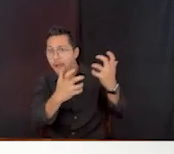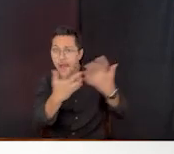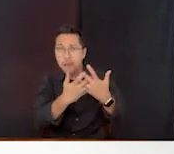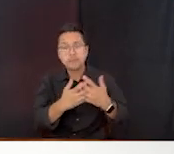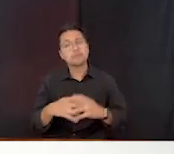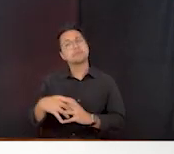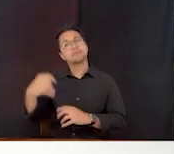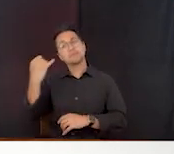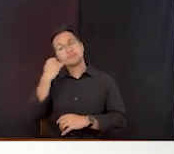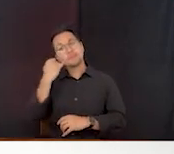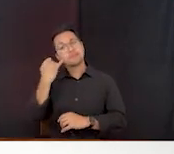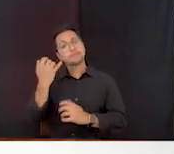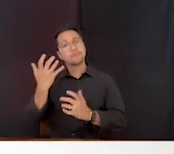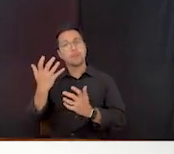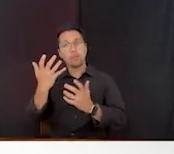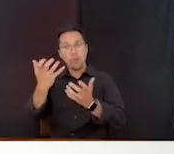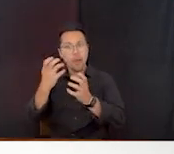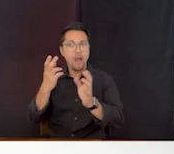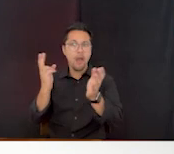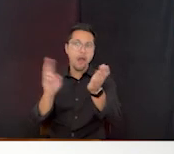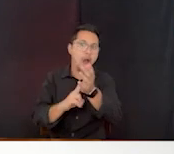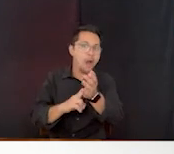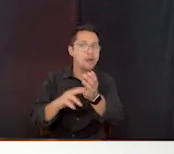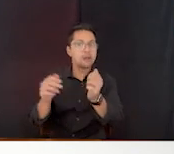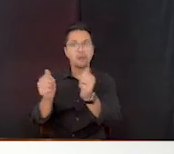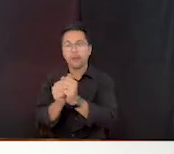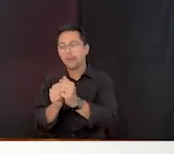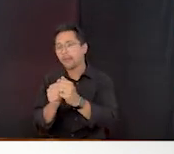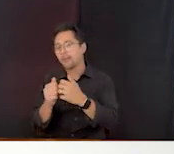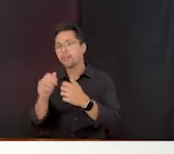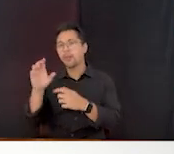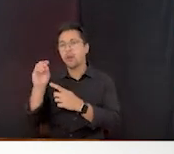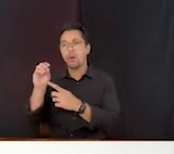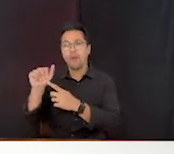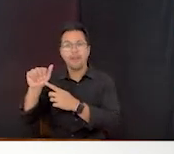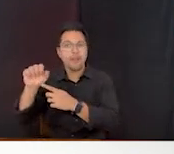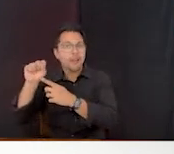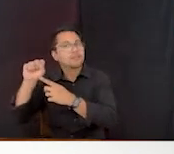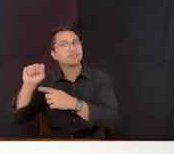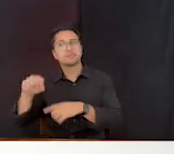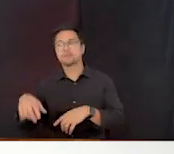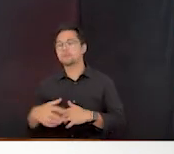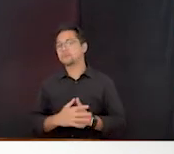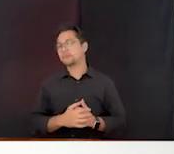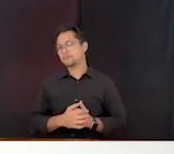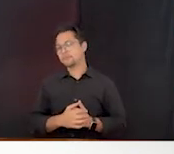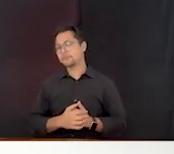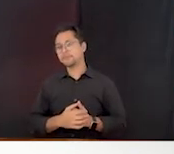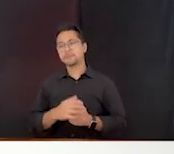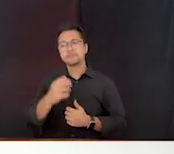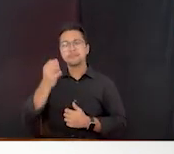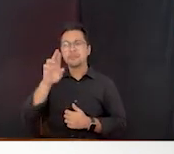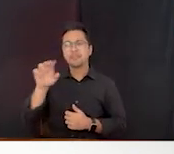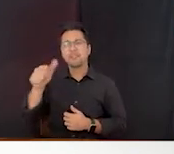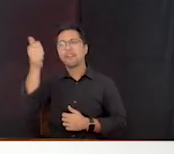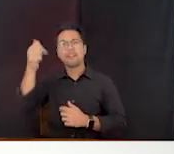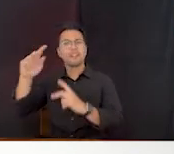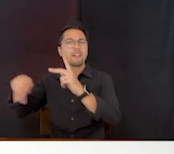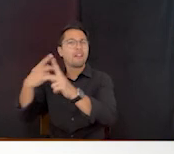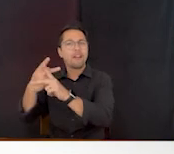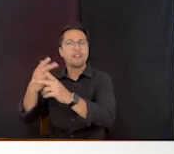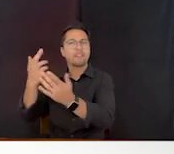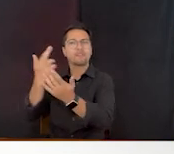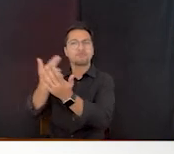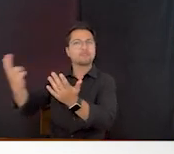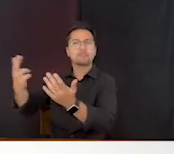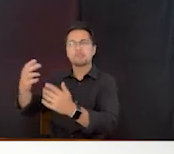whether or not they need to be registered at the OAS or any other kind of resource they